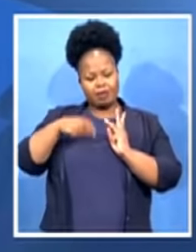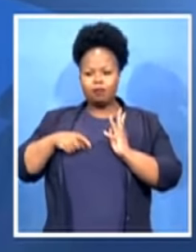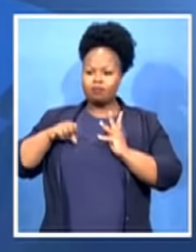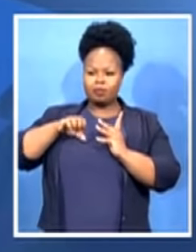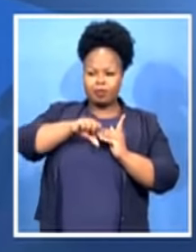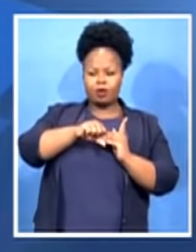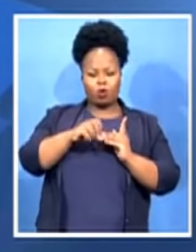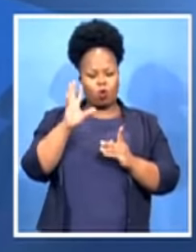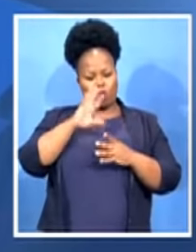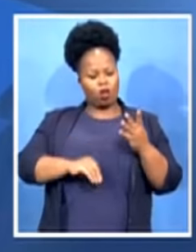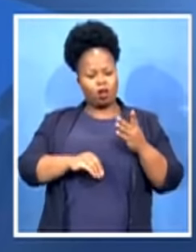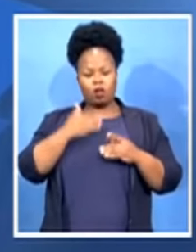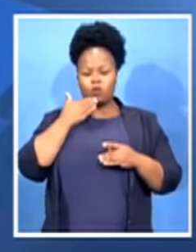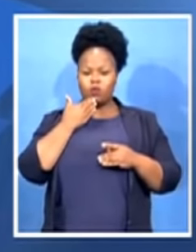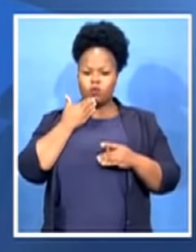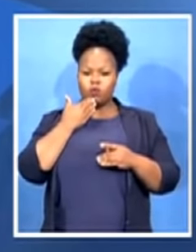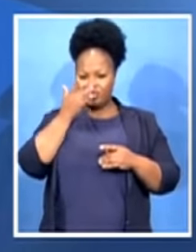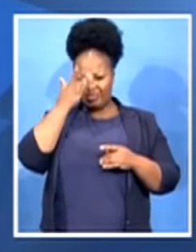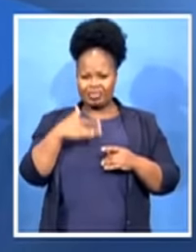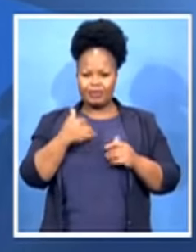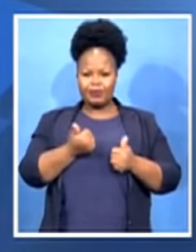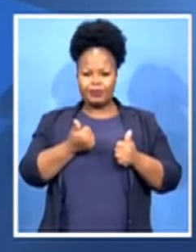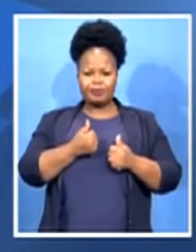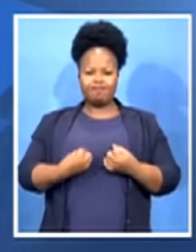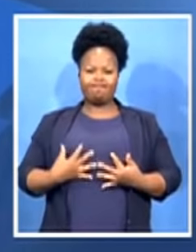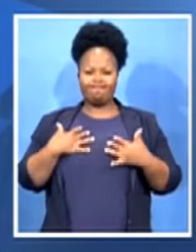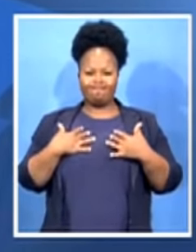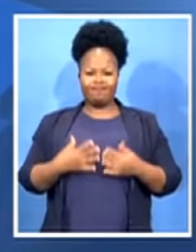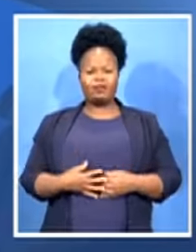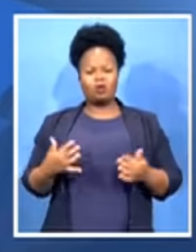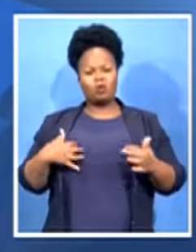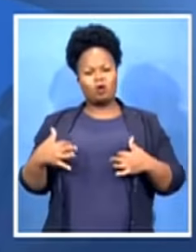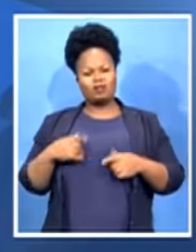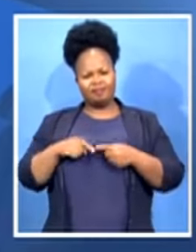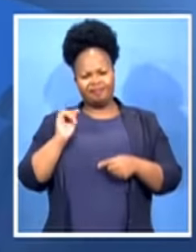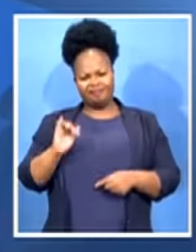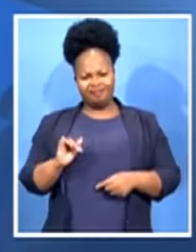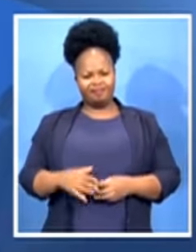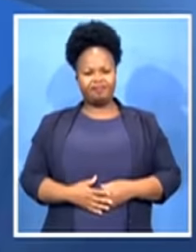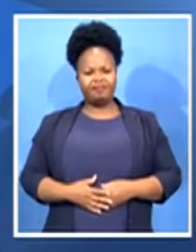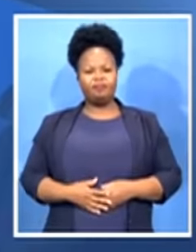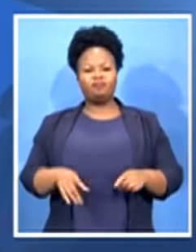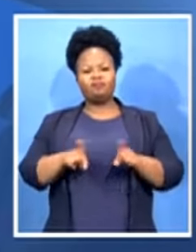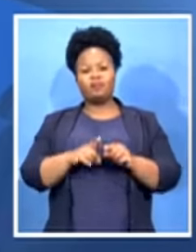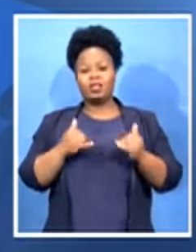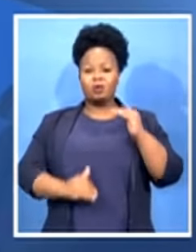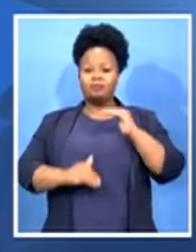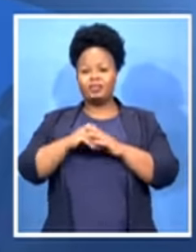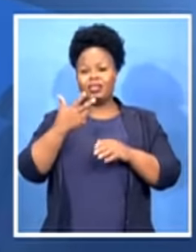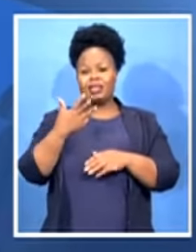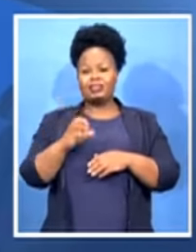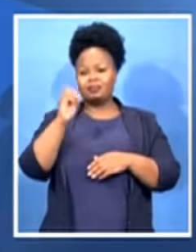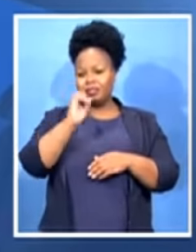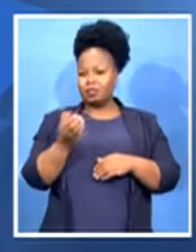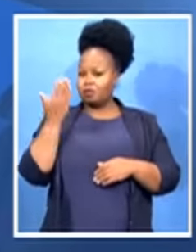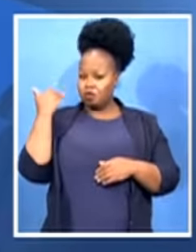our people that have been infected. We are worried about that. We have reached 90% before, and we think we can be able to go